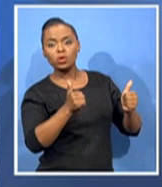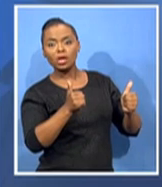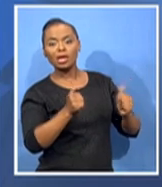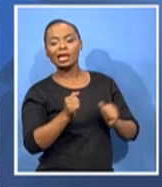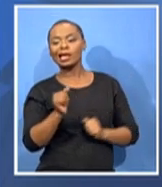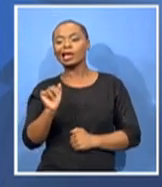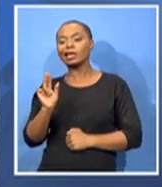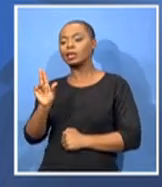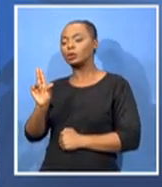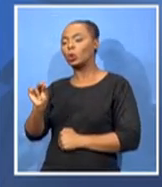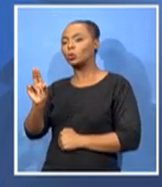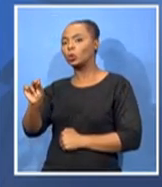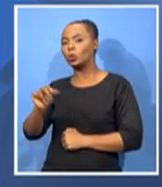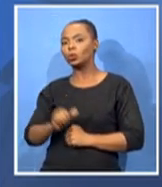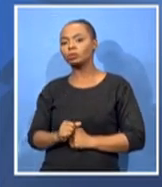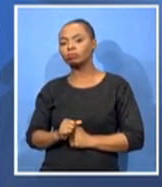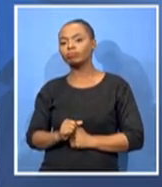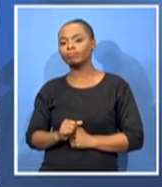Unfortunately, the shells cannot tell us